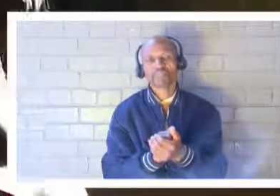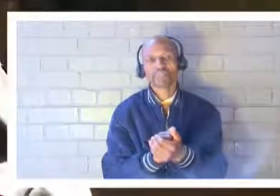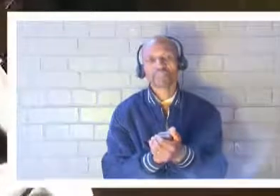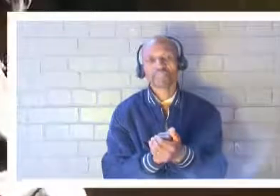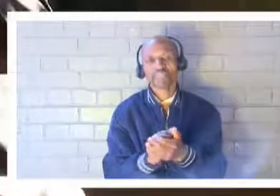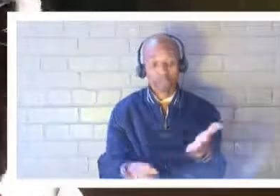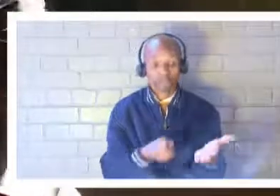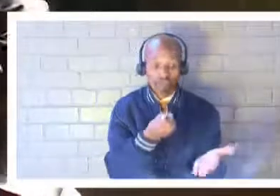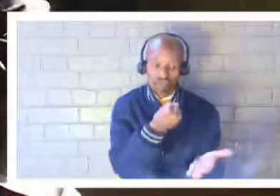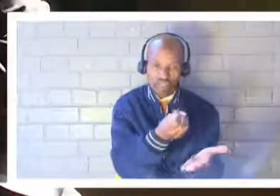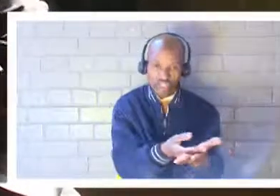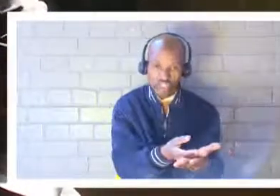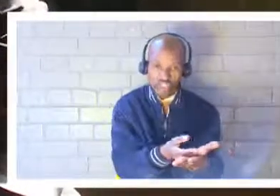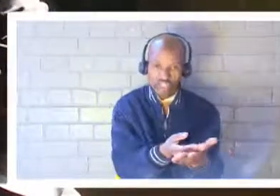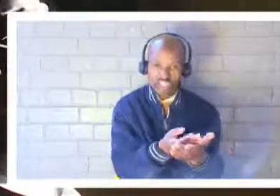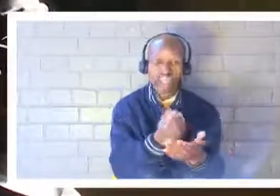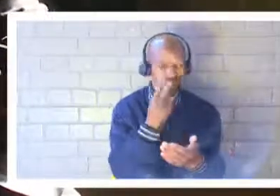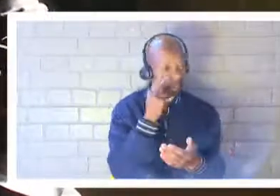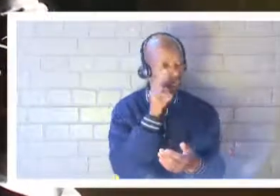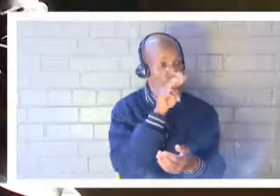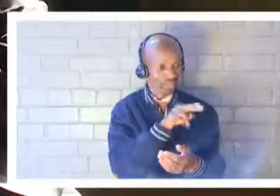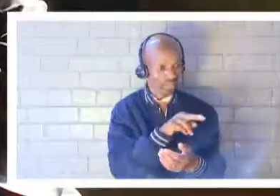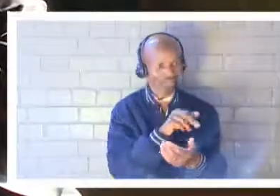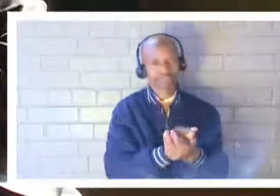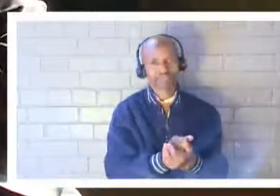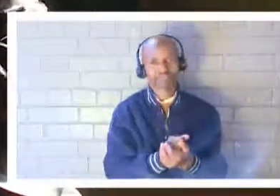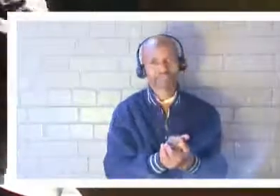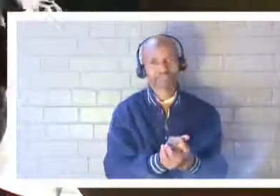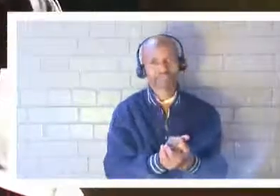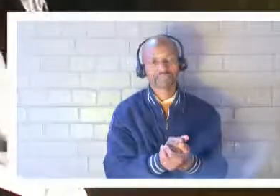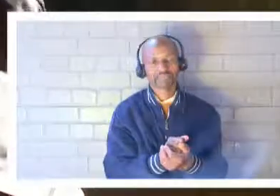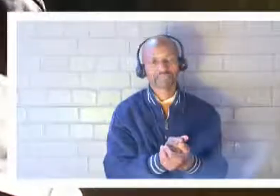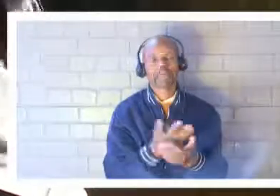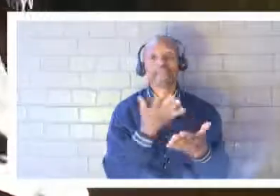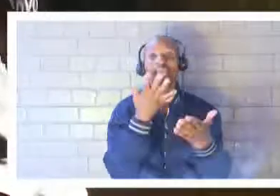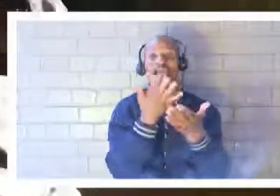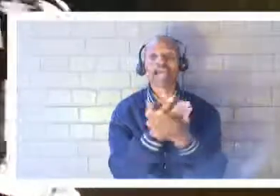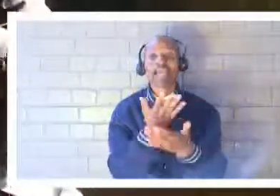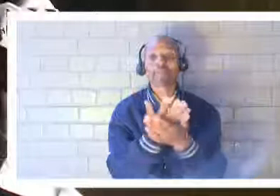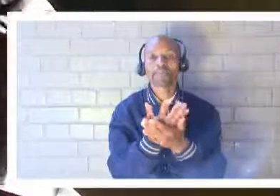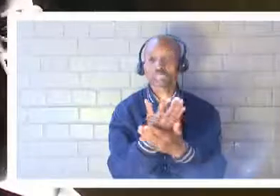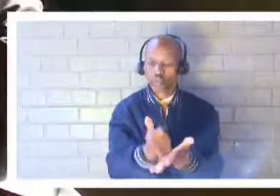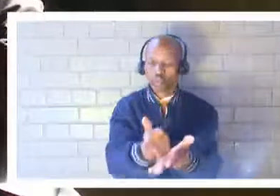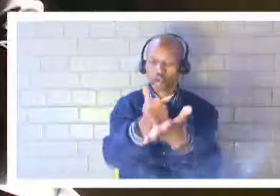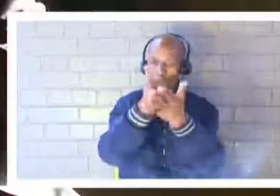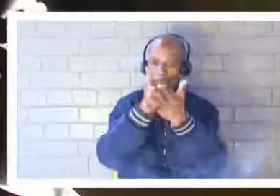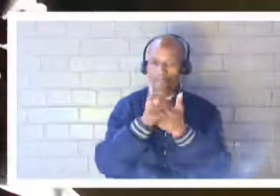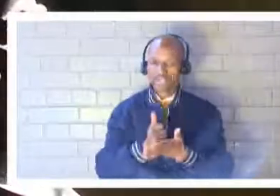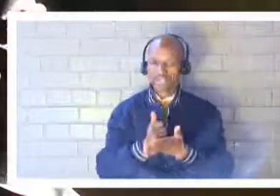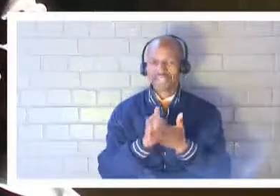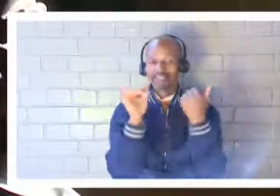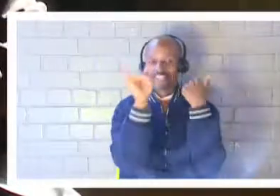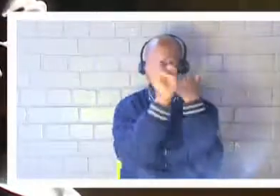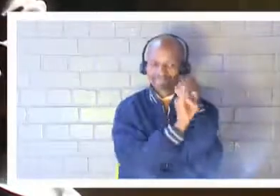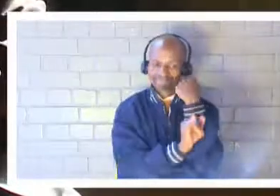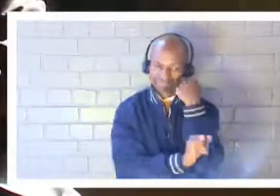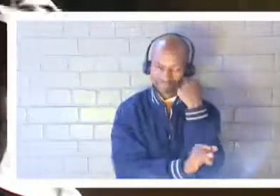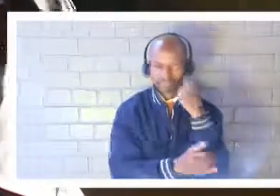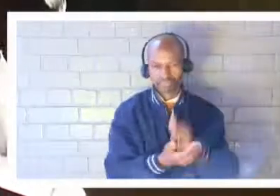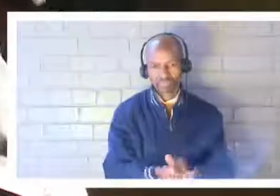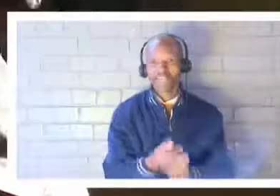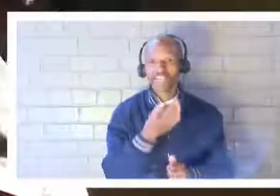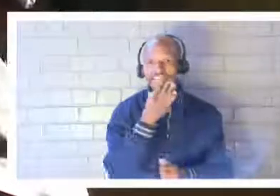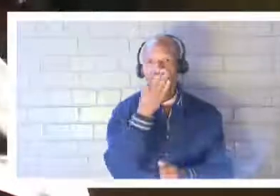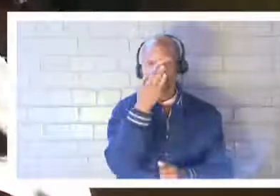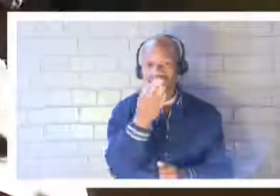the provision that you are looking for to be able to also help us as institutions to